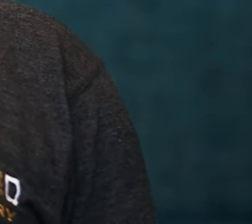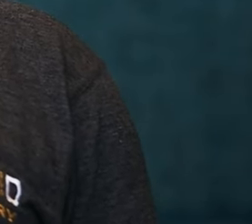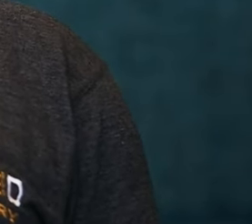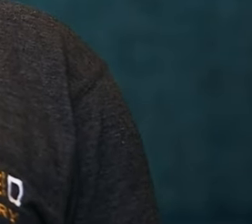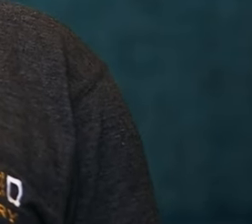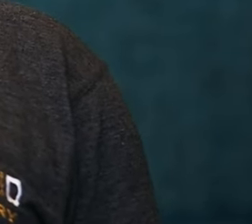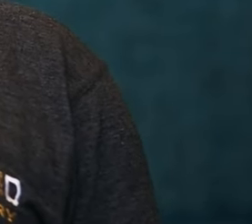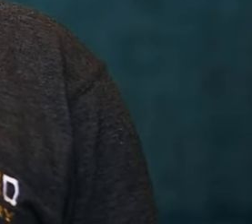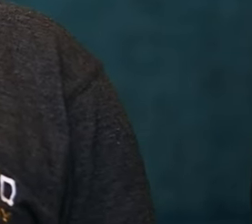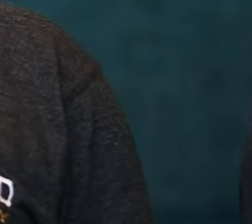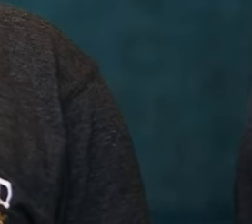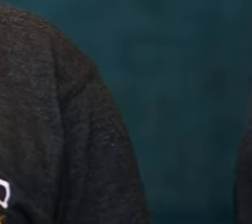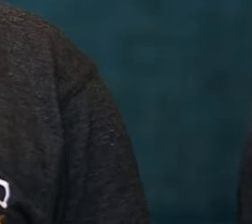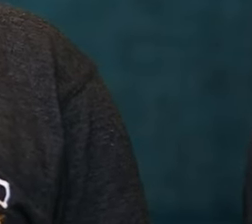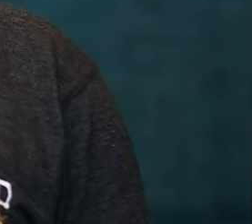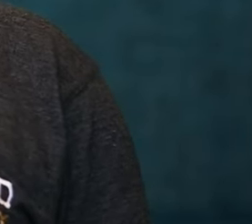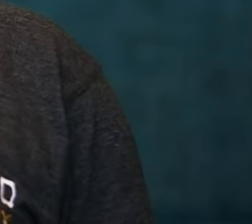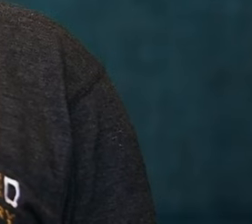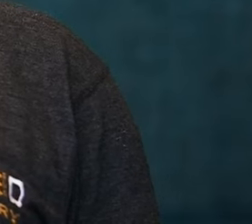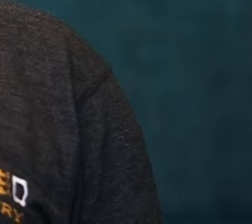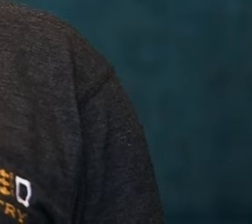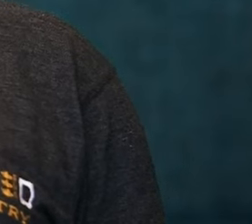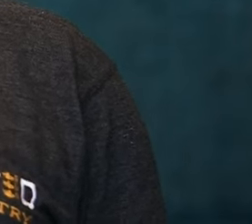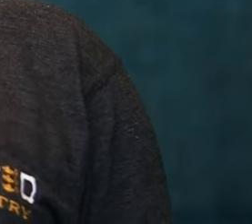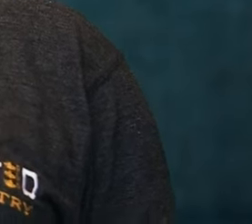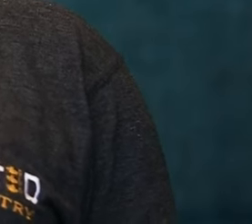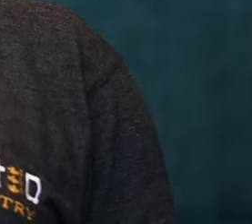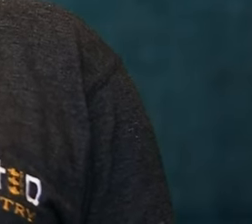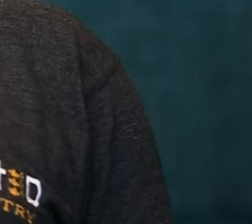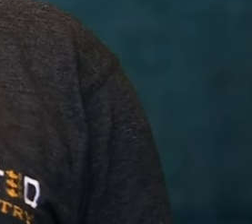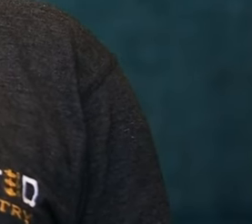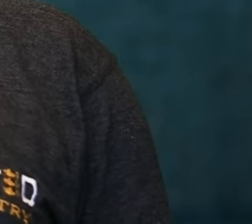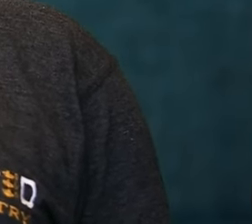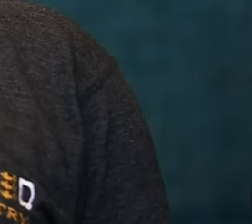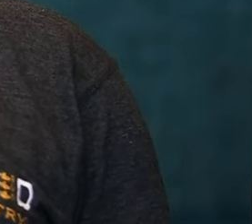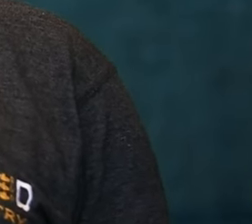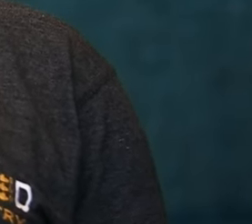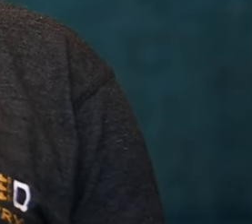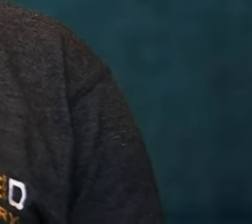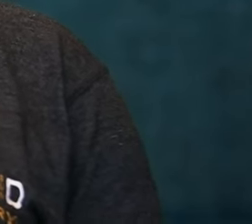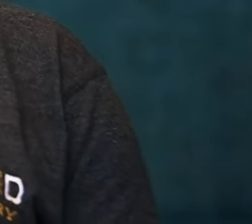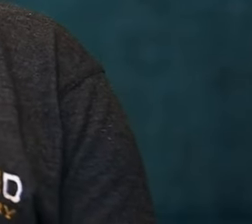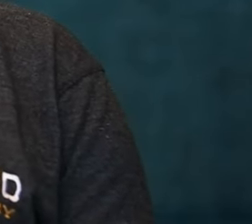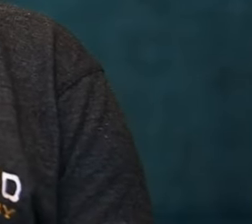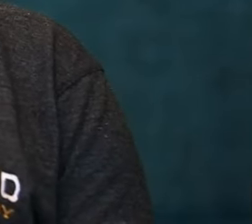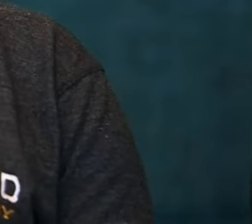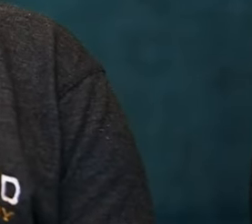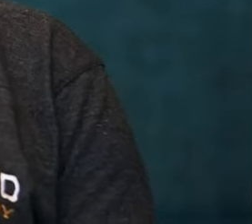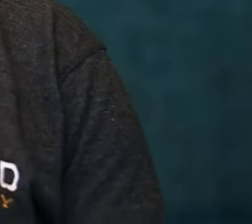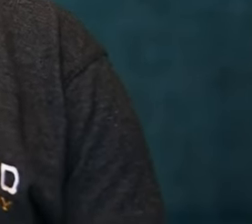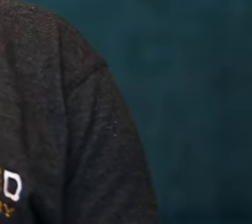shike, ingawa njia ahisiyo